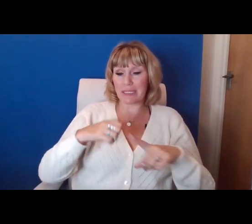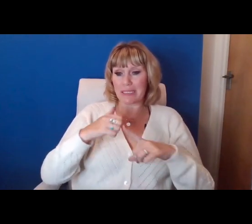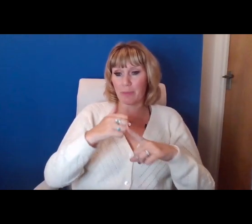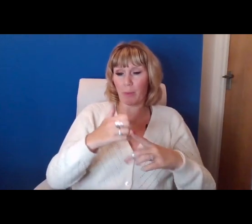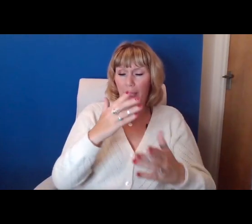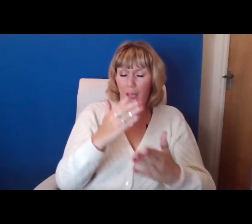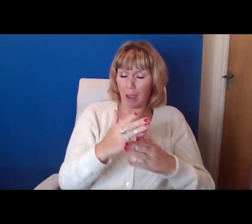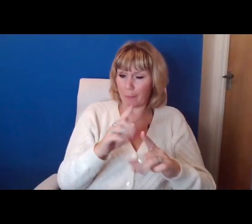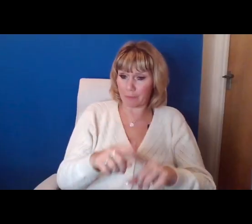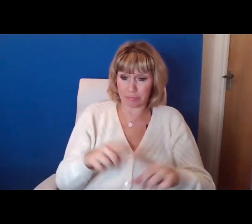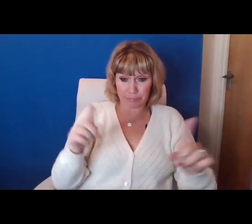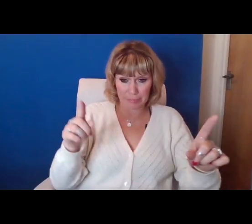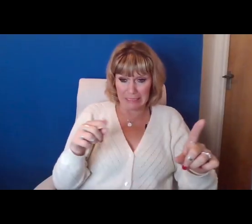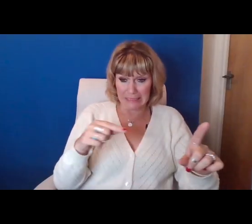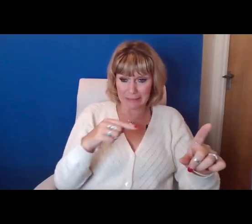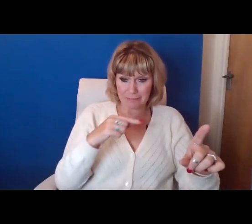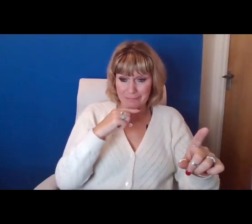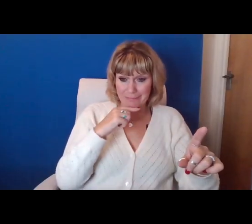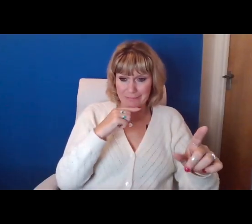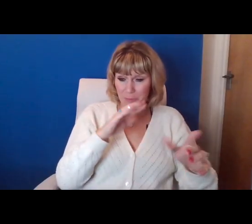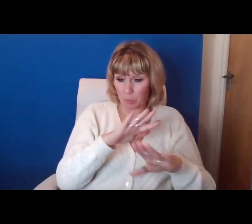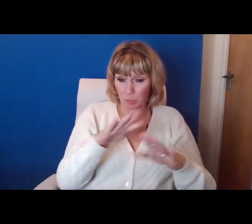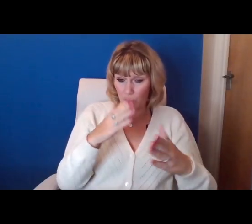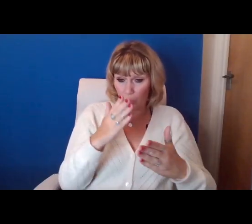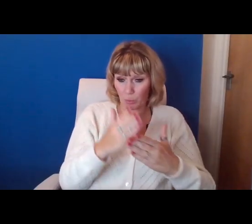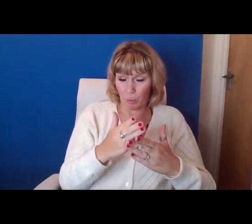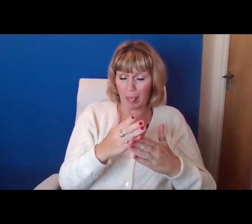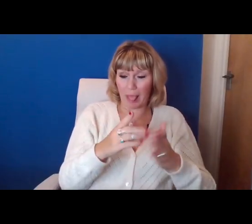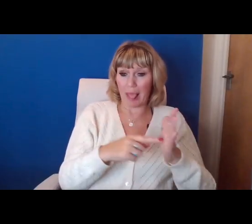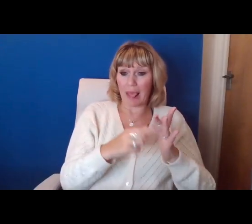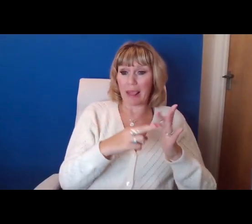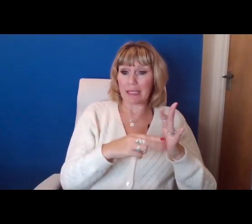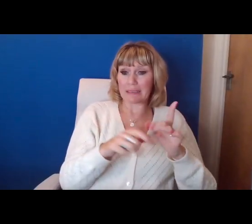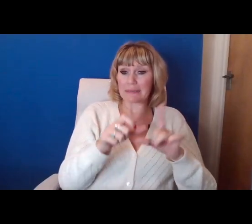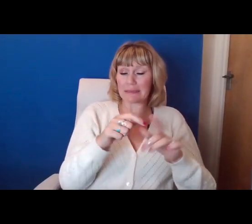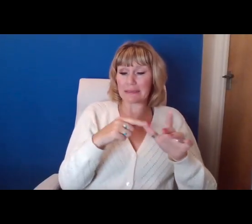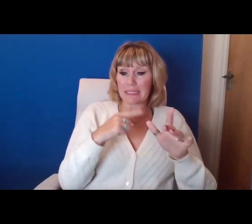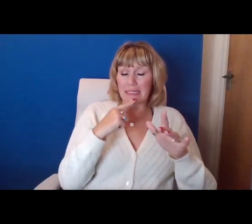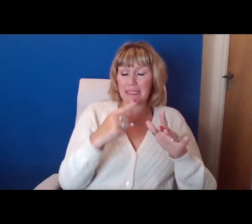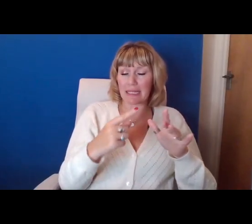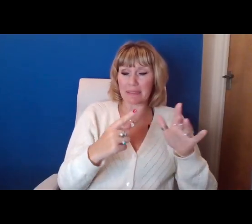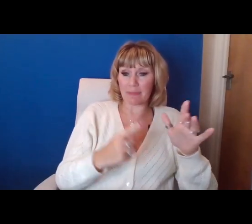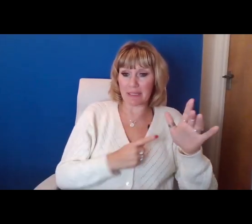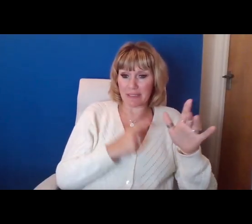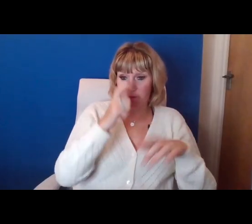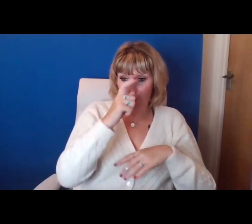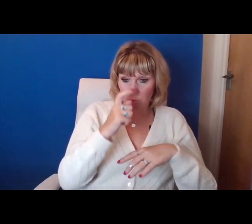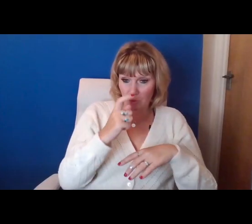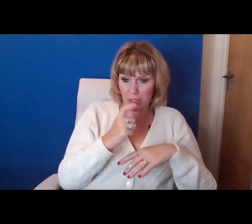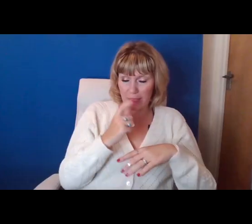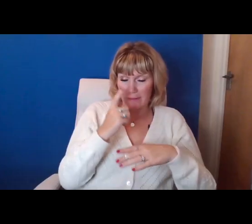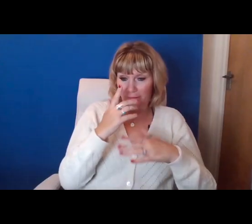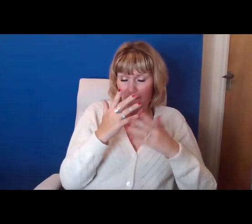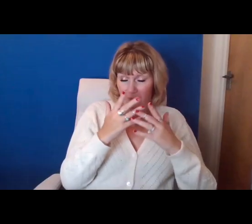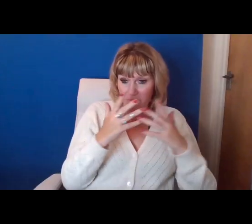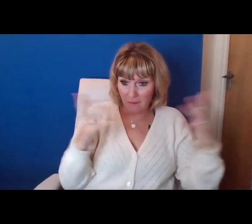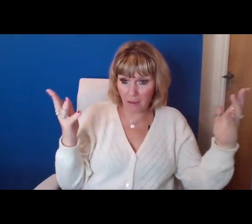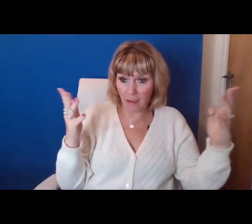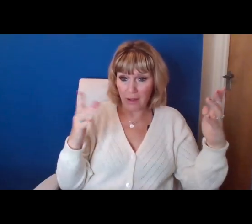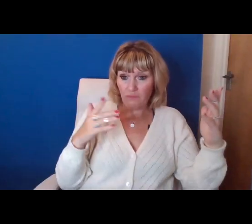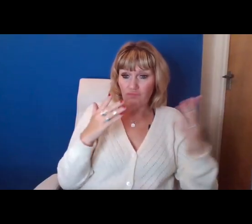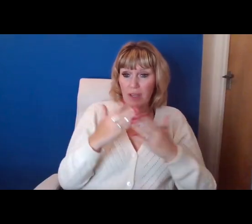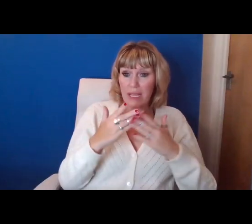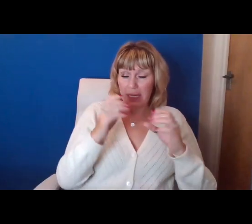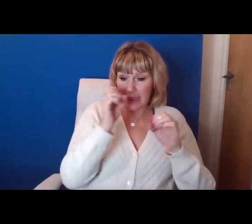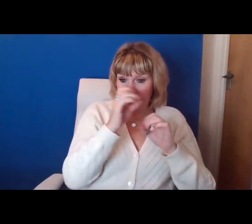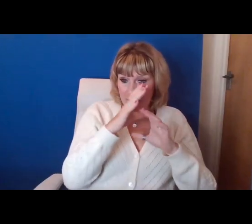untrue. Linda says this was my first self-portrait ever, and I'm really inspired seeing all of the incredible work exhibited